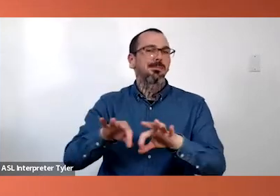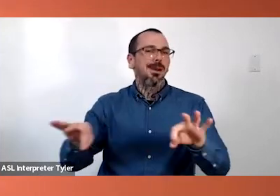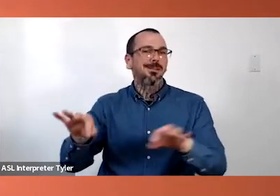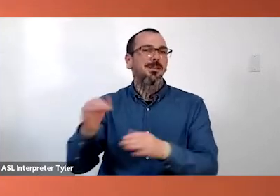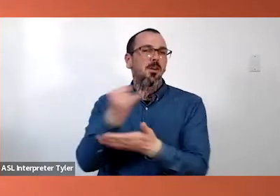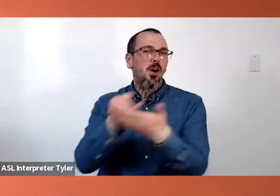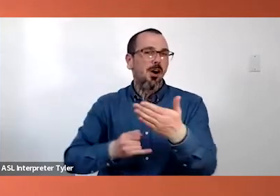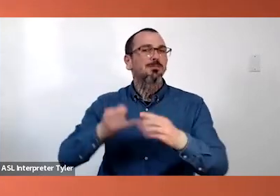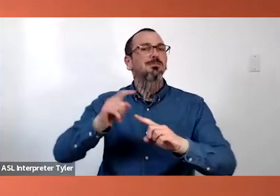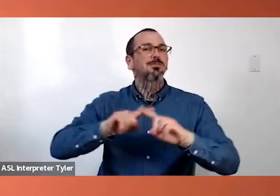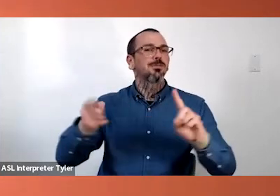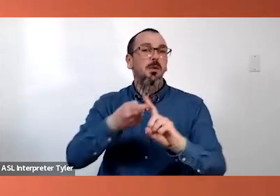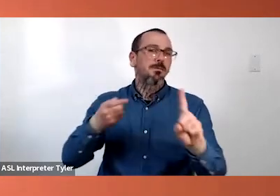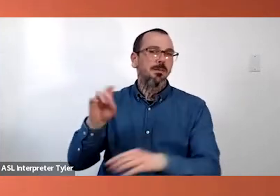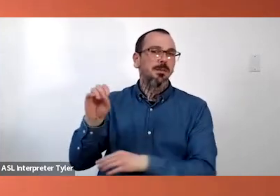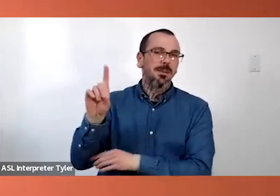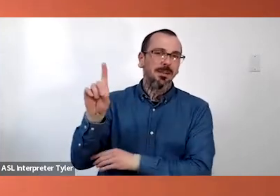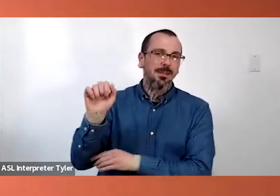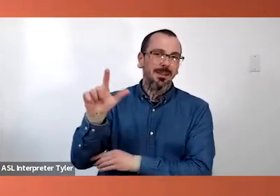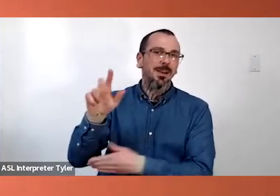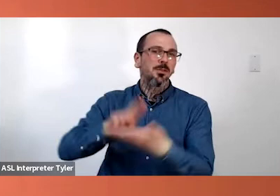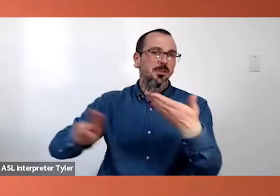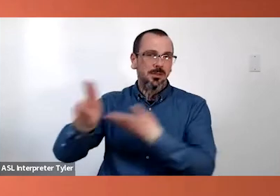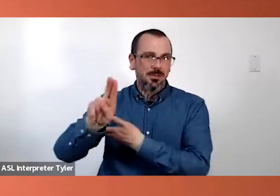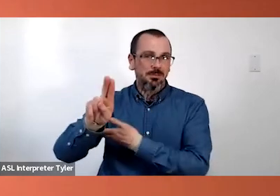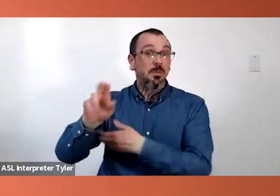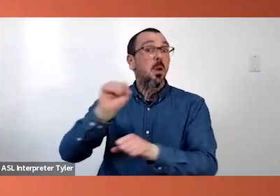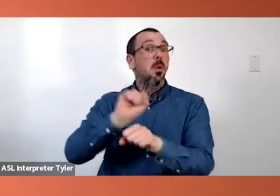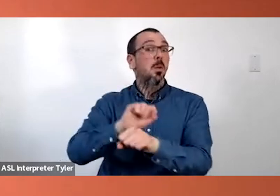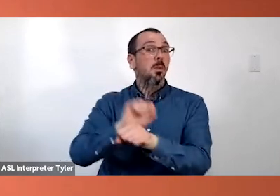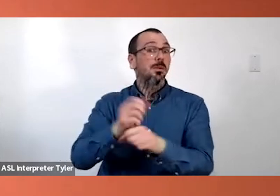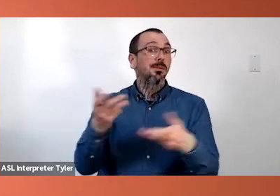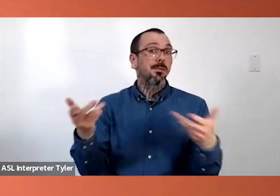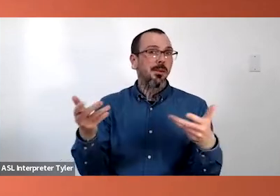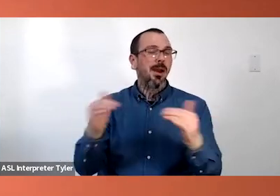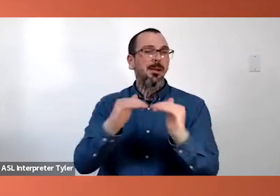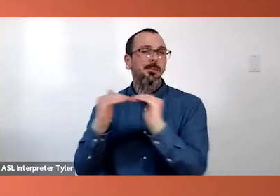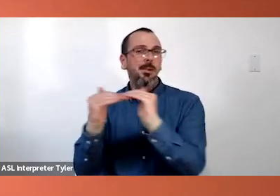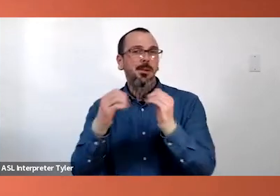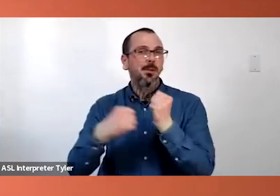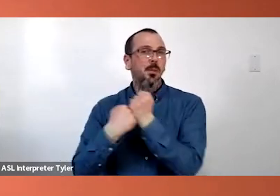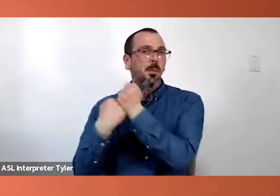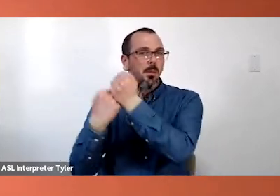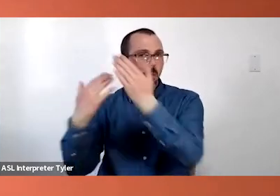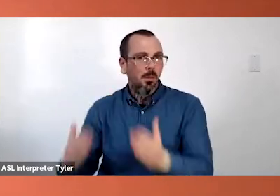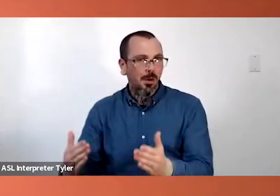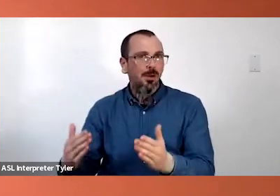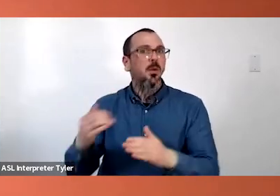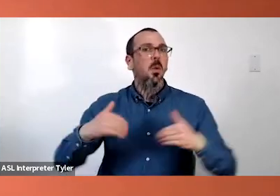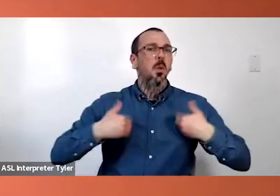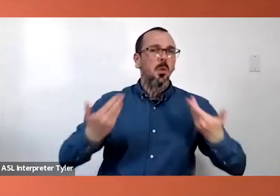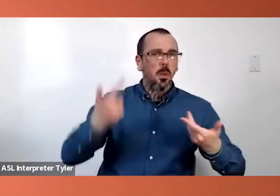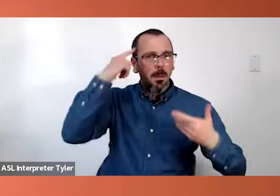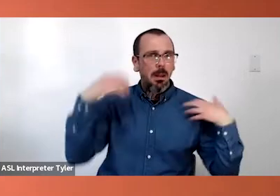University. Maria works as a peer supporter for youth living with mental illness at the